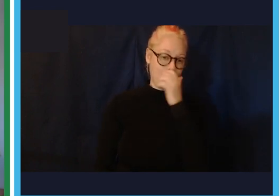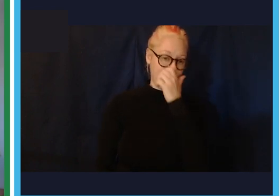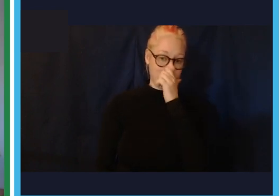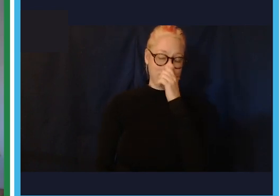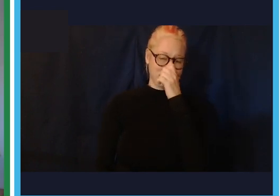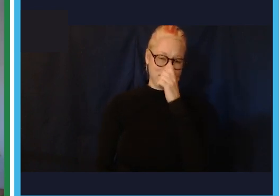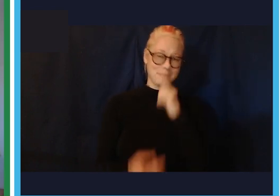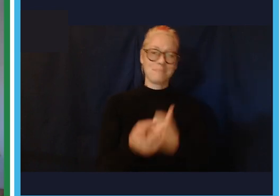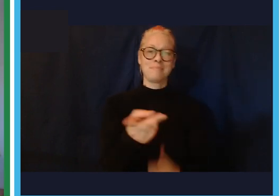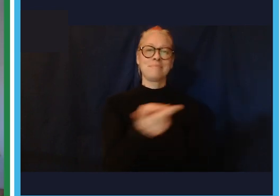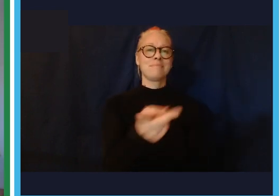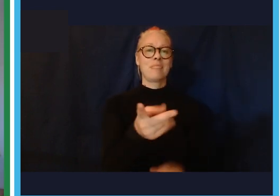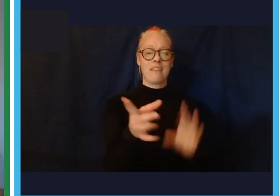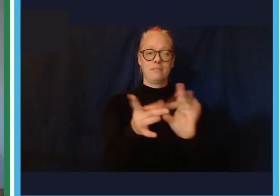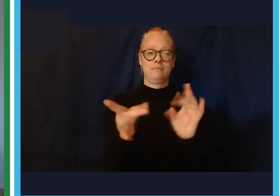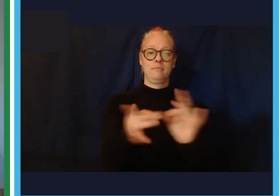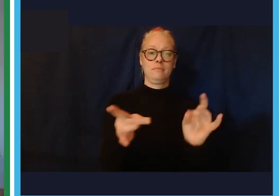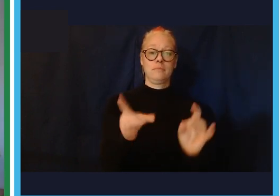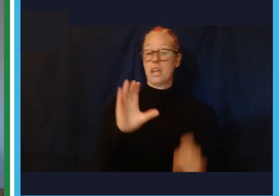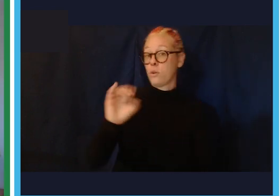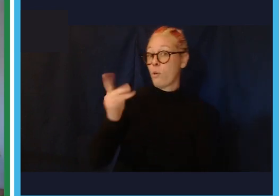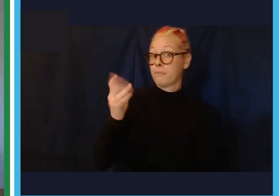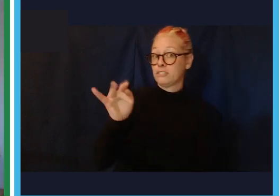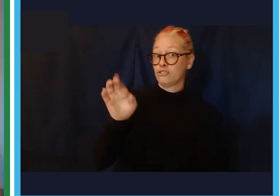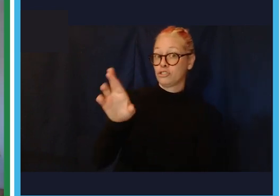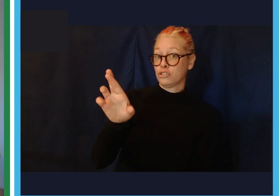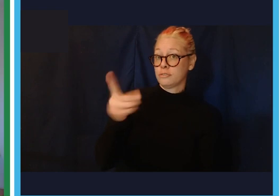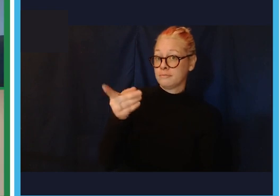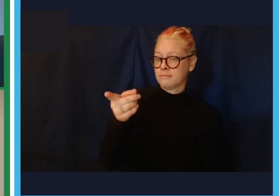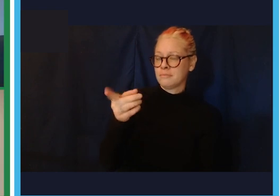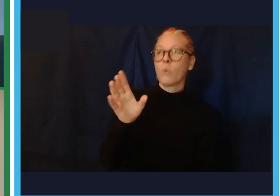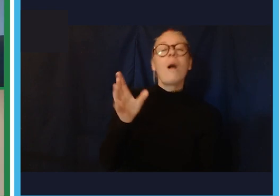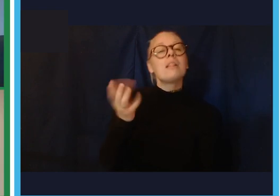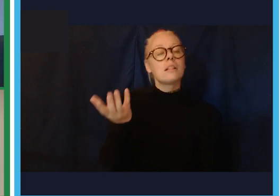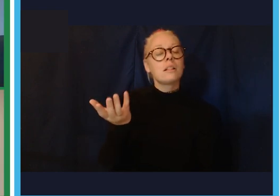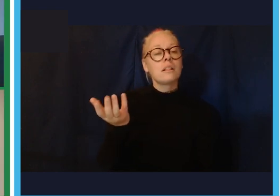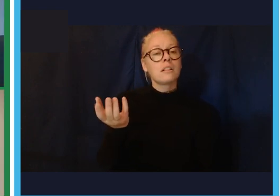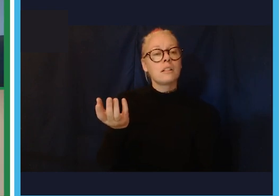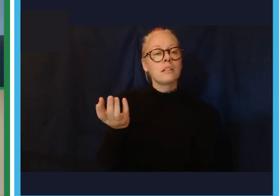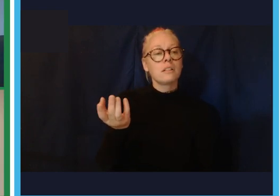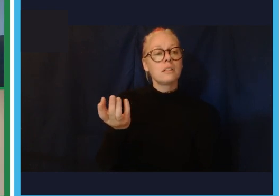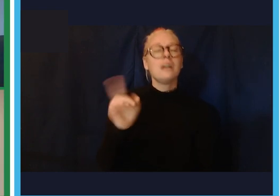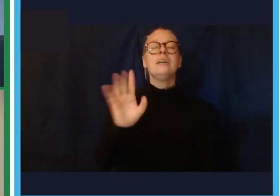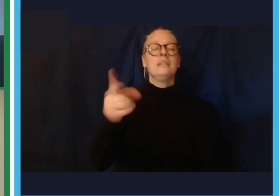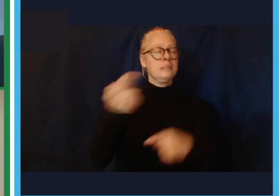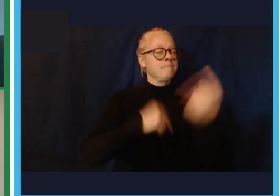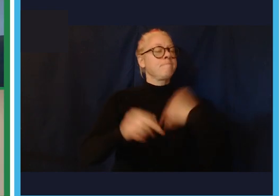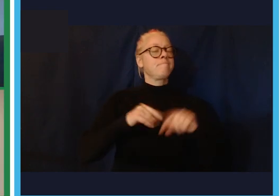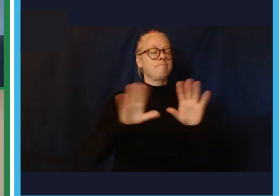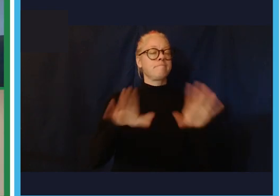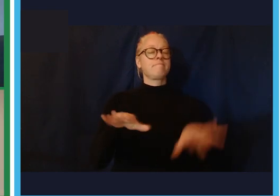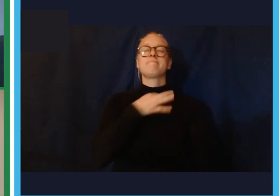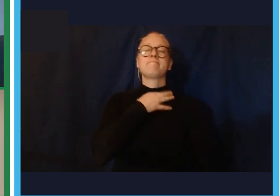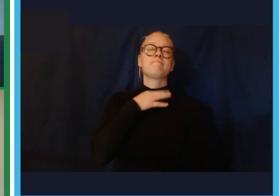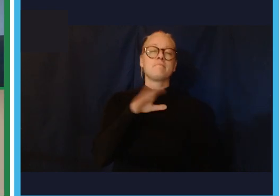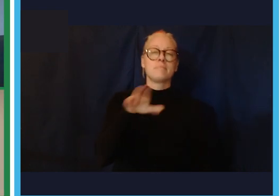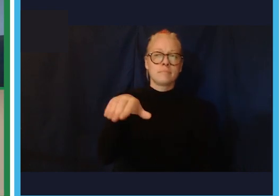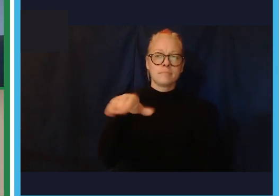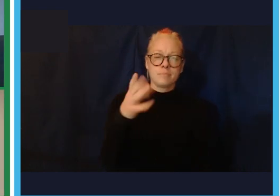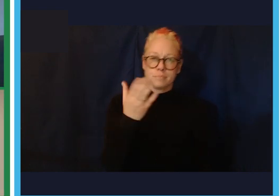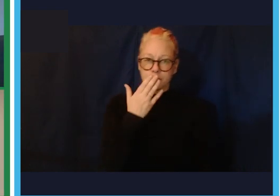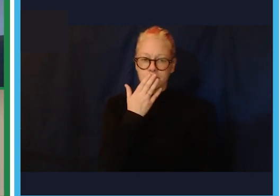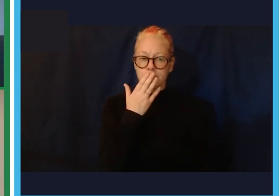your disability has contributed to the work that you're doing now? Has it helped you? Has it held you back? Is